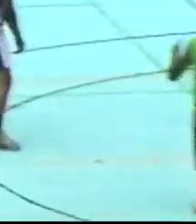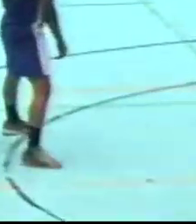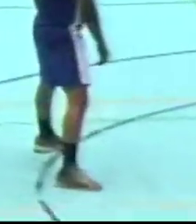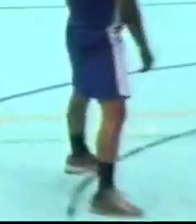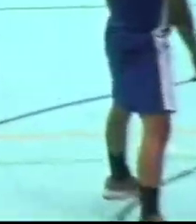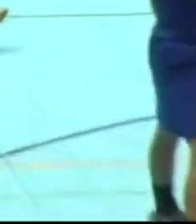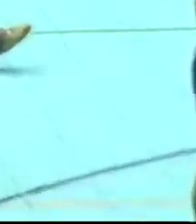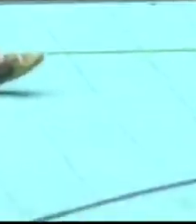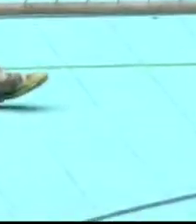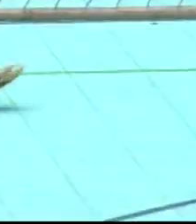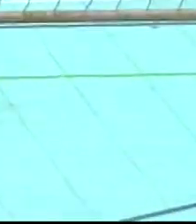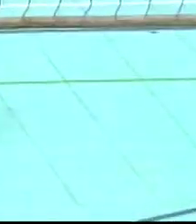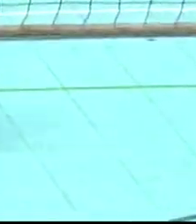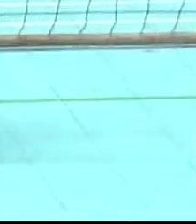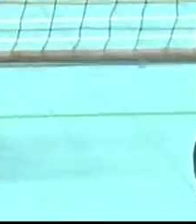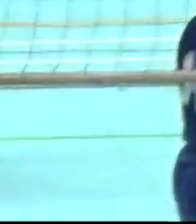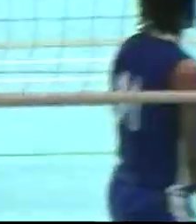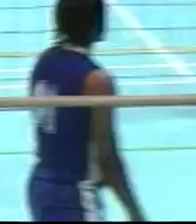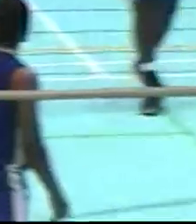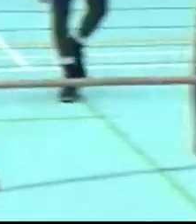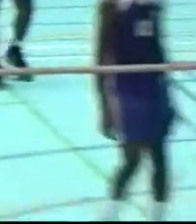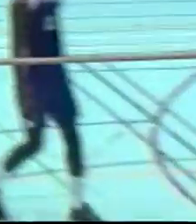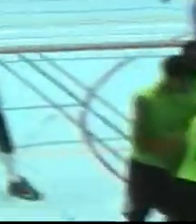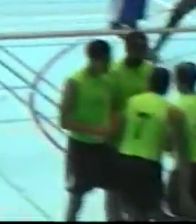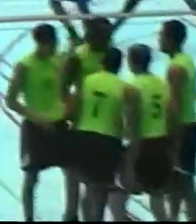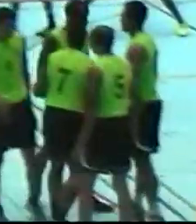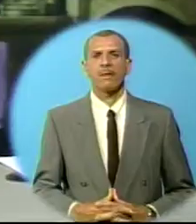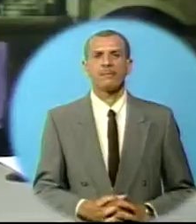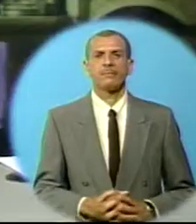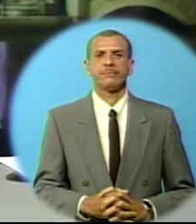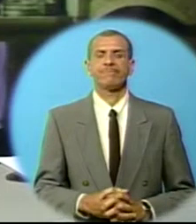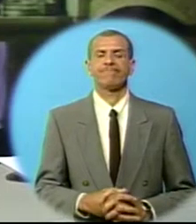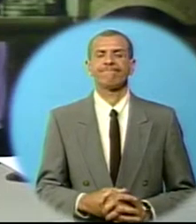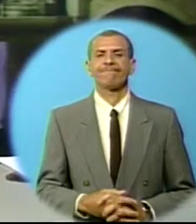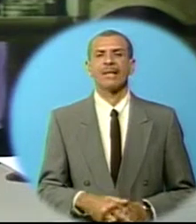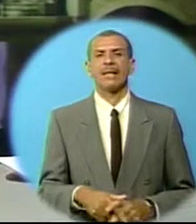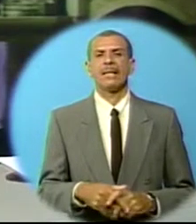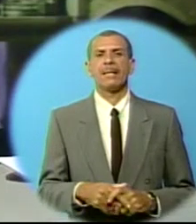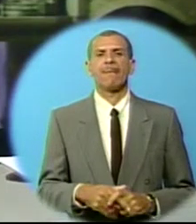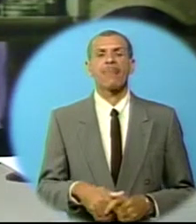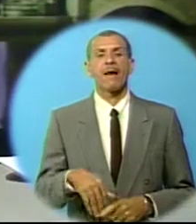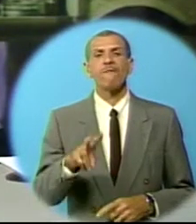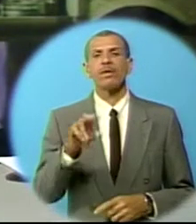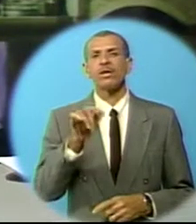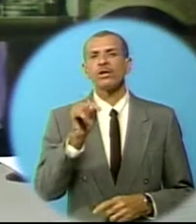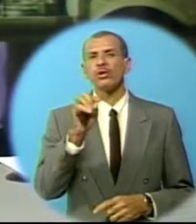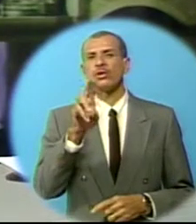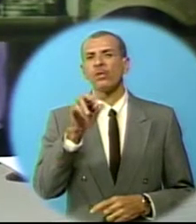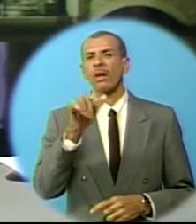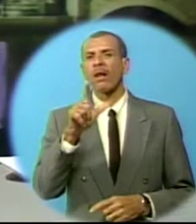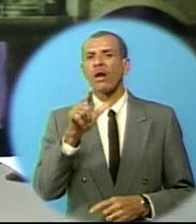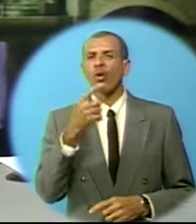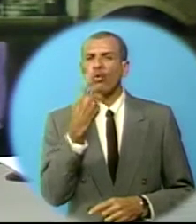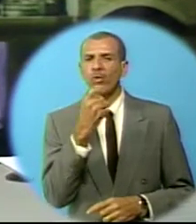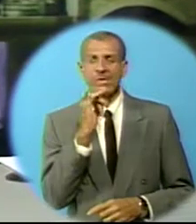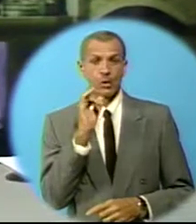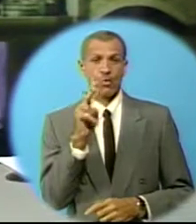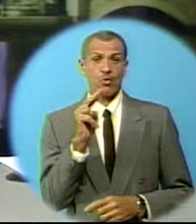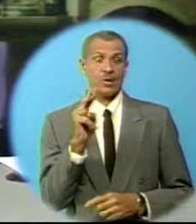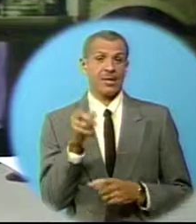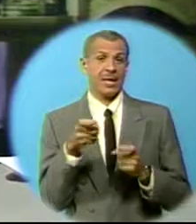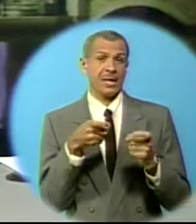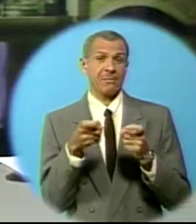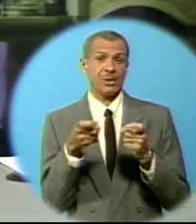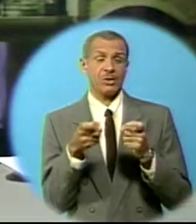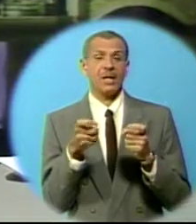night, nurse. Damien Best, CBC Sports. Thanks, Damien. A virtual who's who in Olympic administration